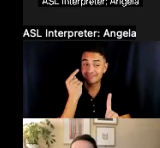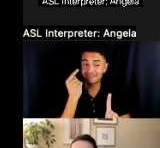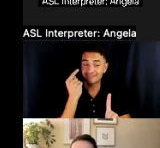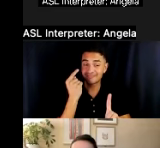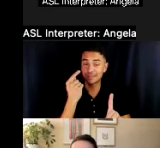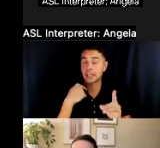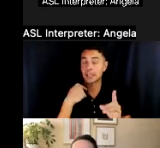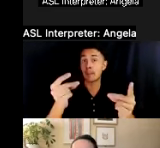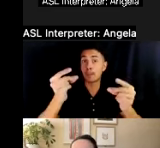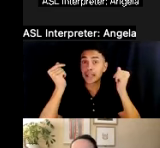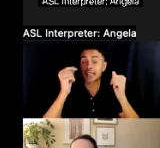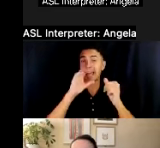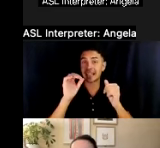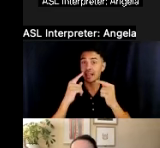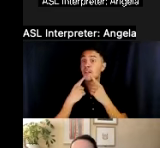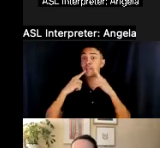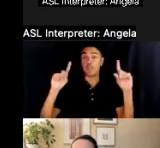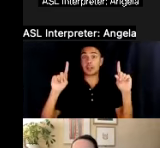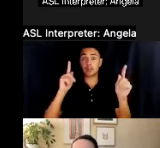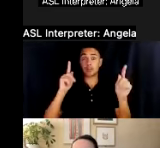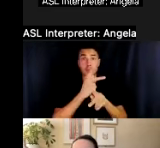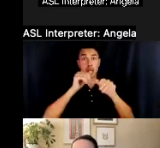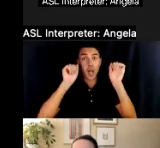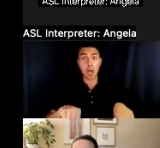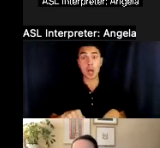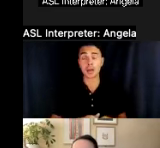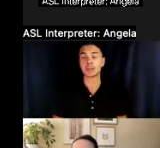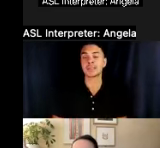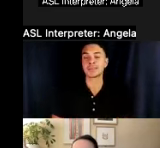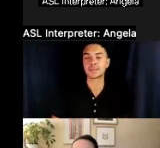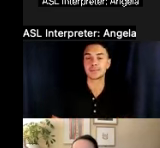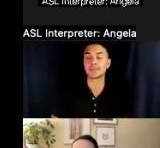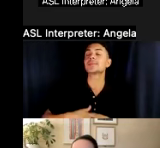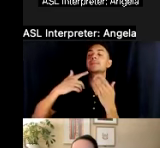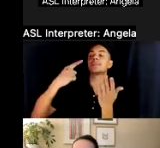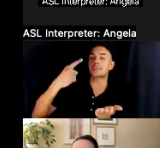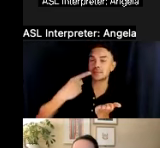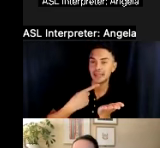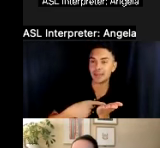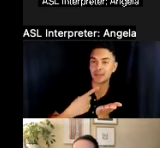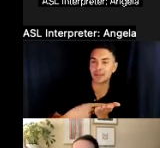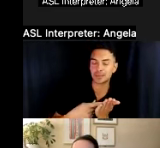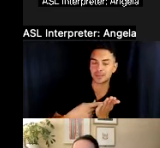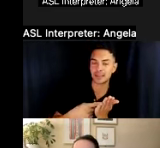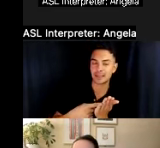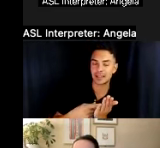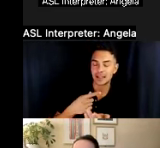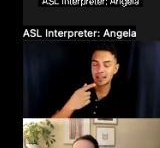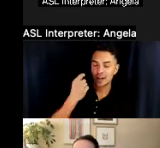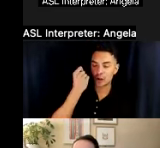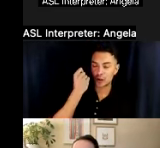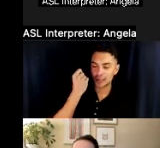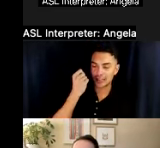treatments available. I think sometimes there's just kind of this understanding